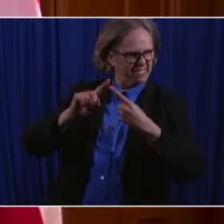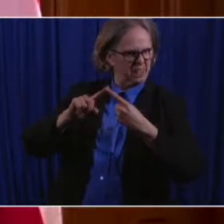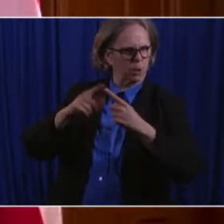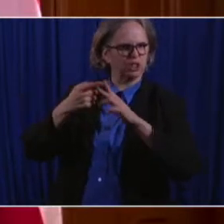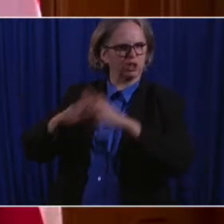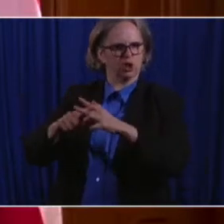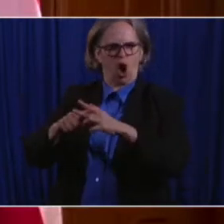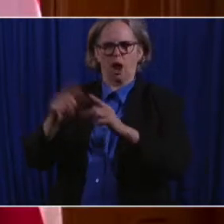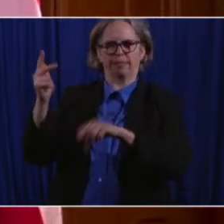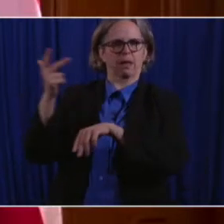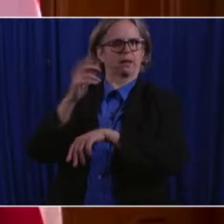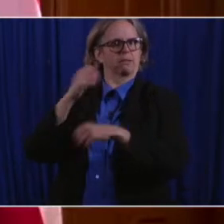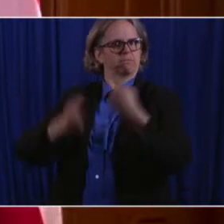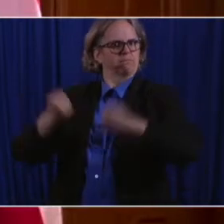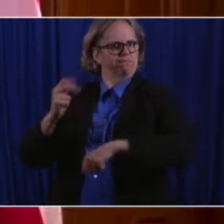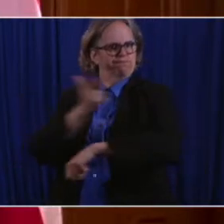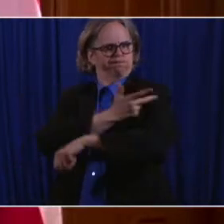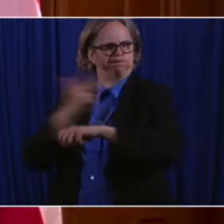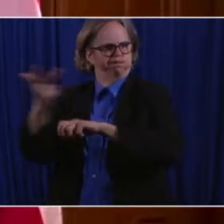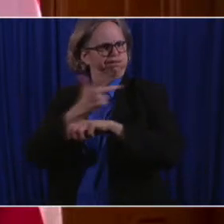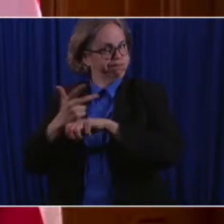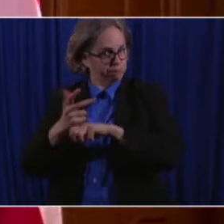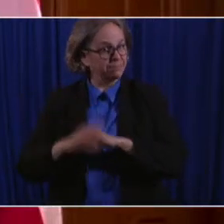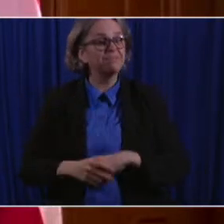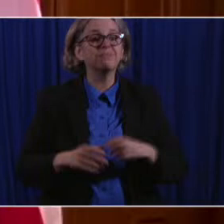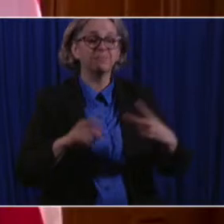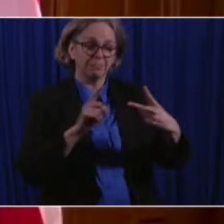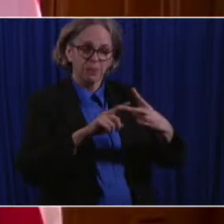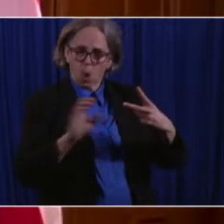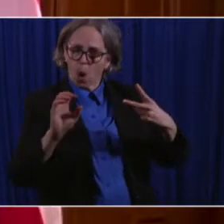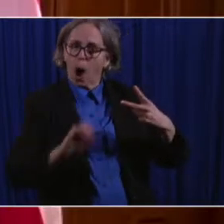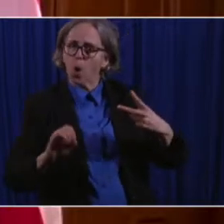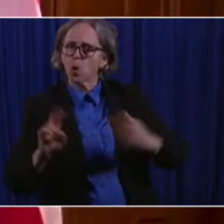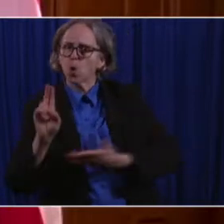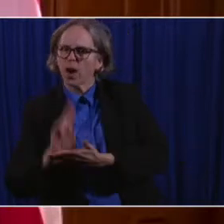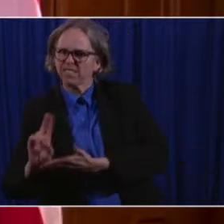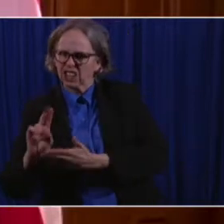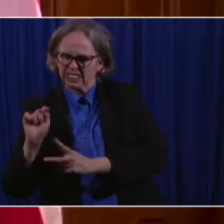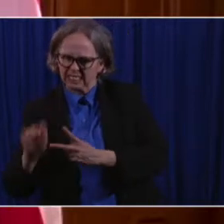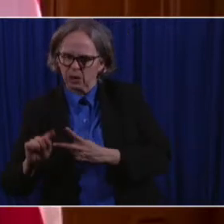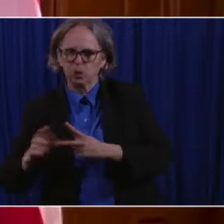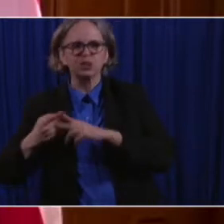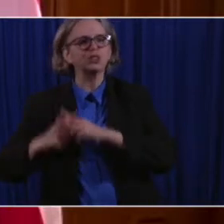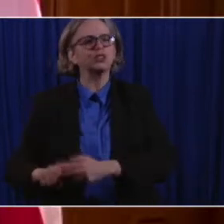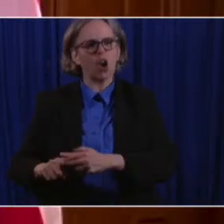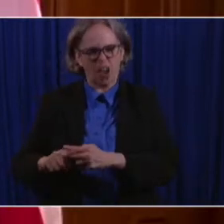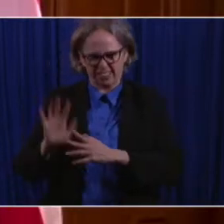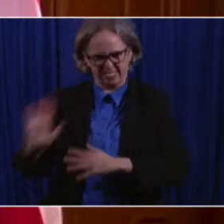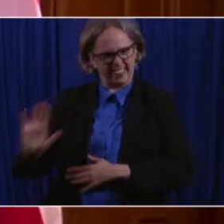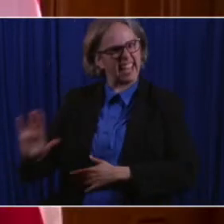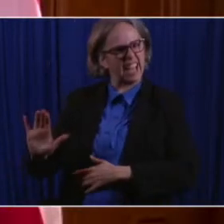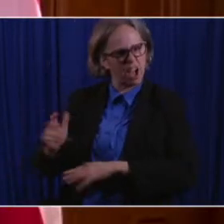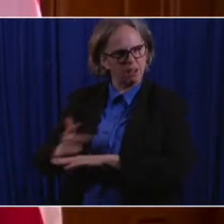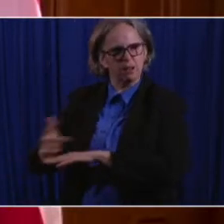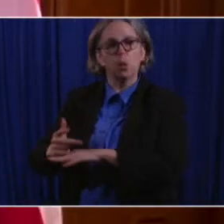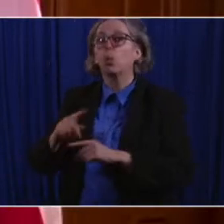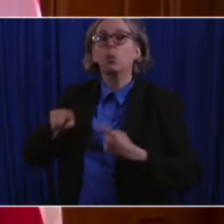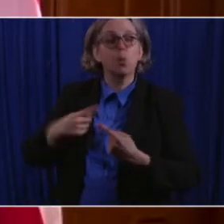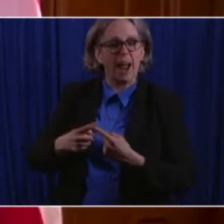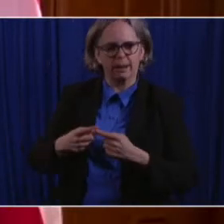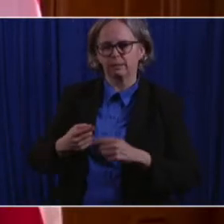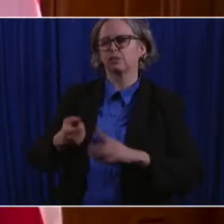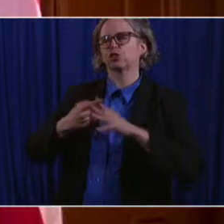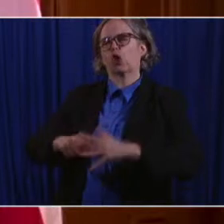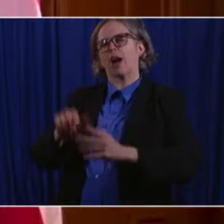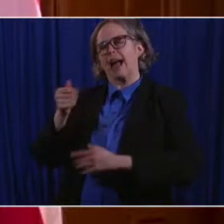Ohio University's mobile clinic is scheduled to start the week of April 5th. There'll be 2 other mobile clinics,